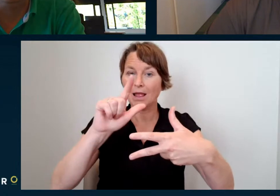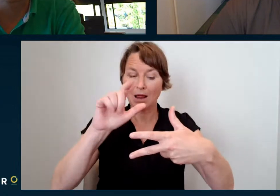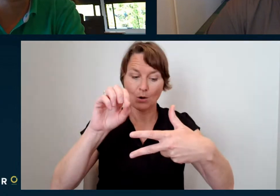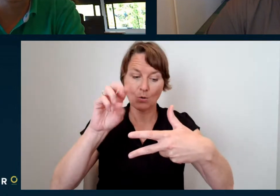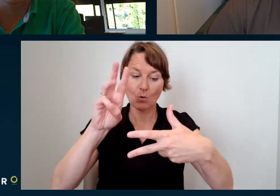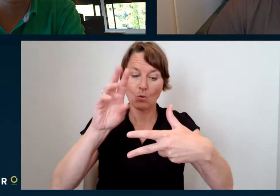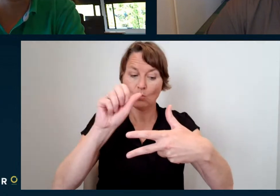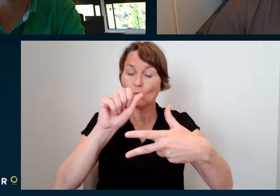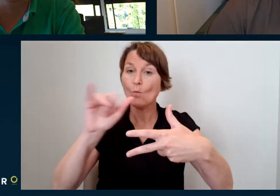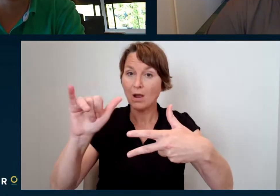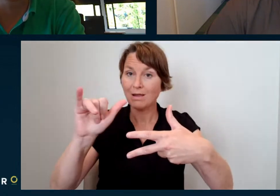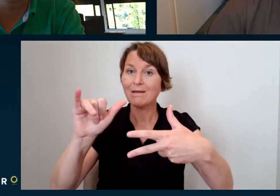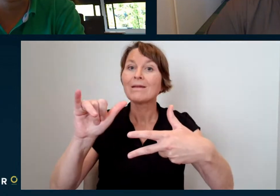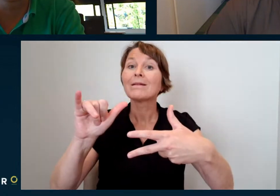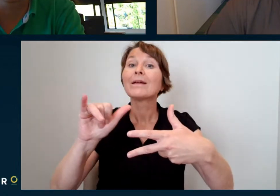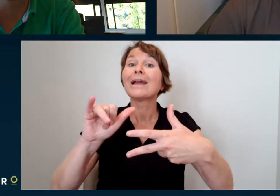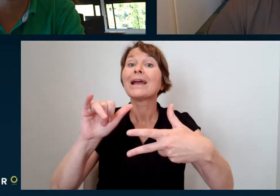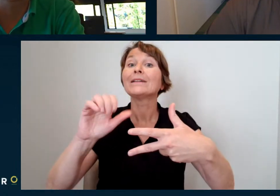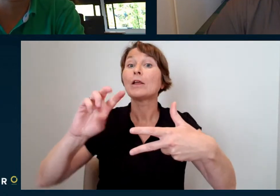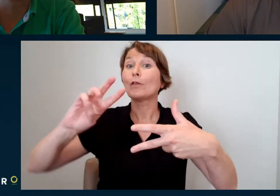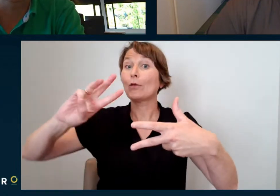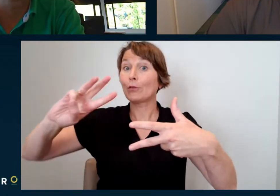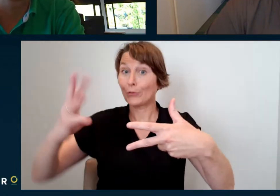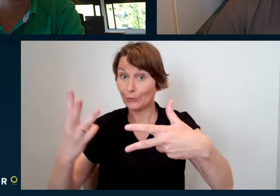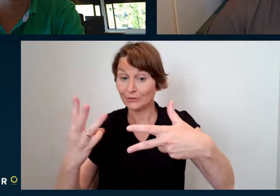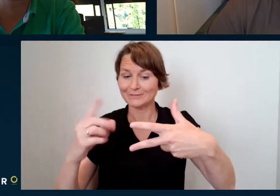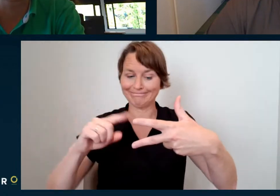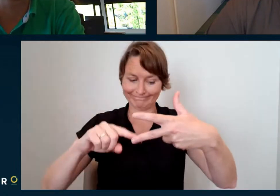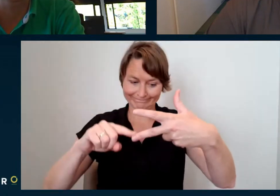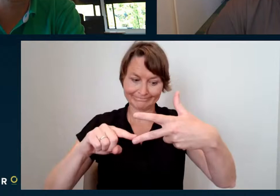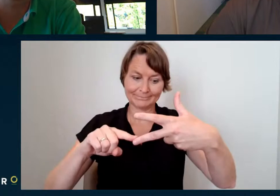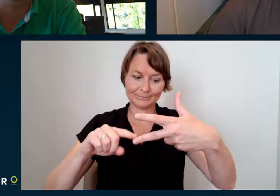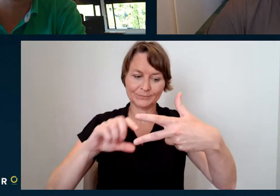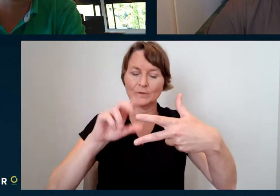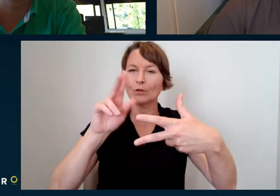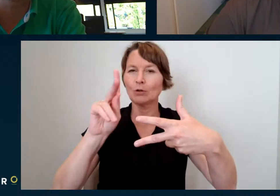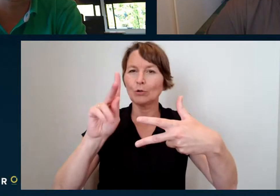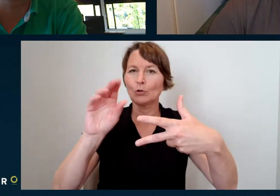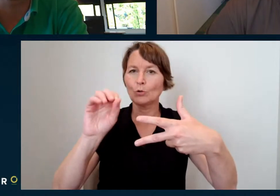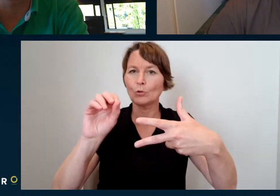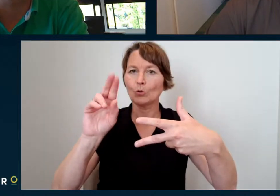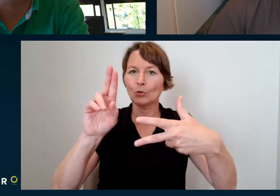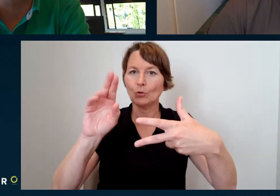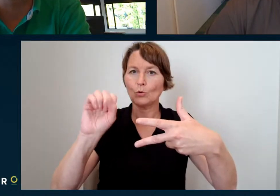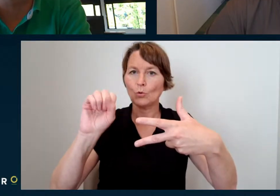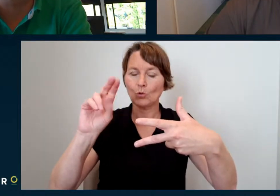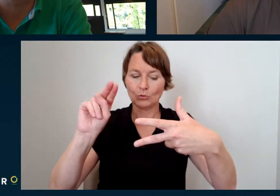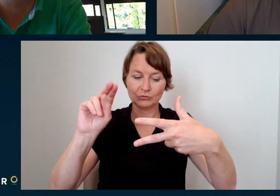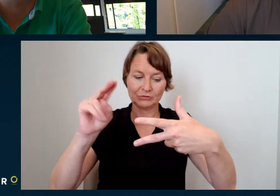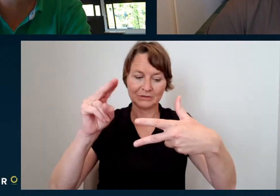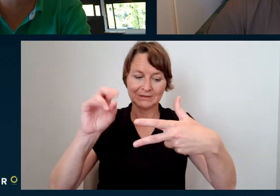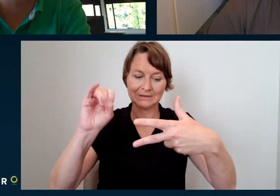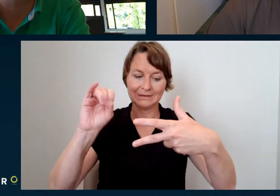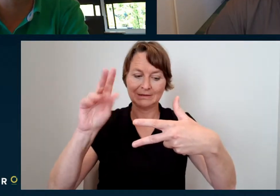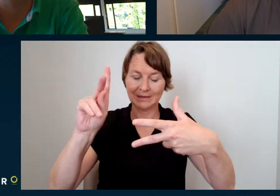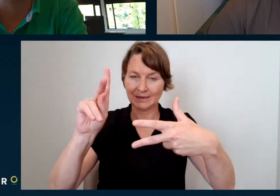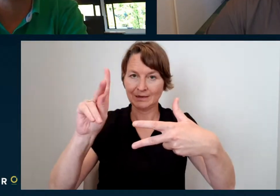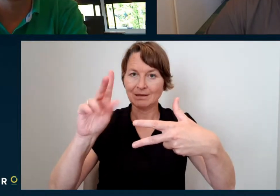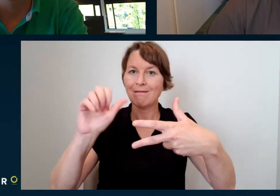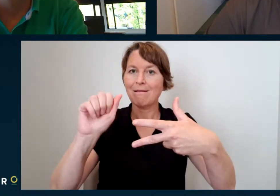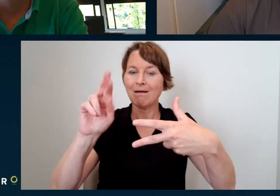given by Kushik Aravali, and he's going to talk about building Azure DevOps extensions at the Cloud Center of